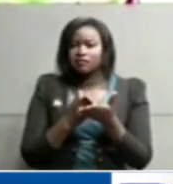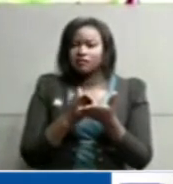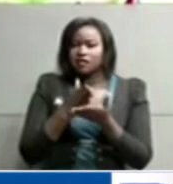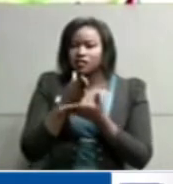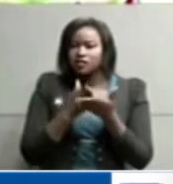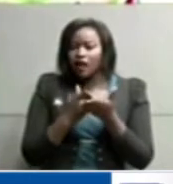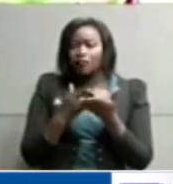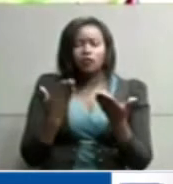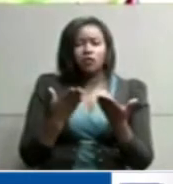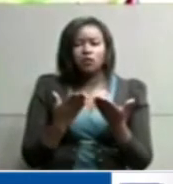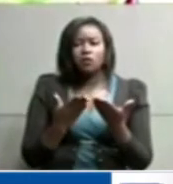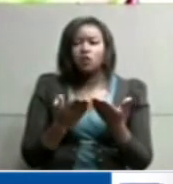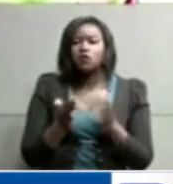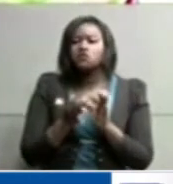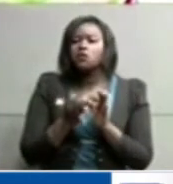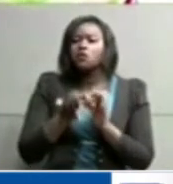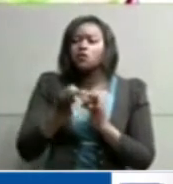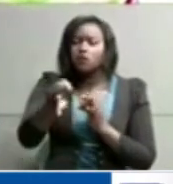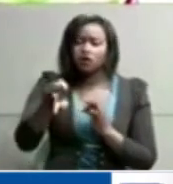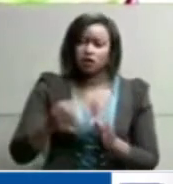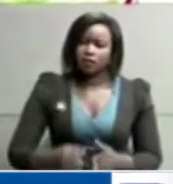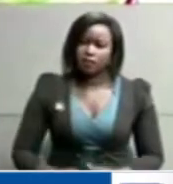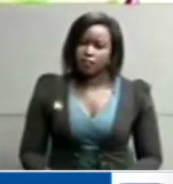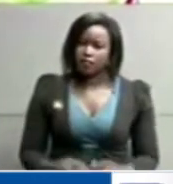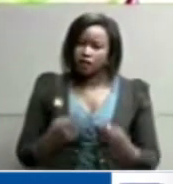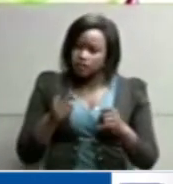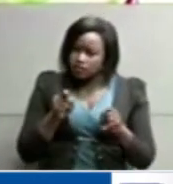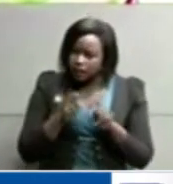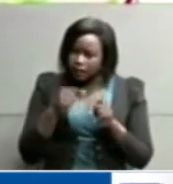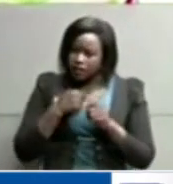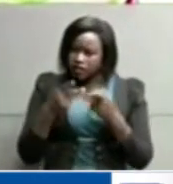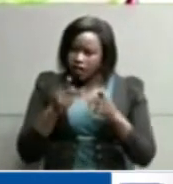longer. I'm also beginning to hear that.